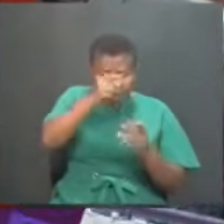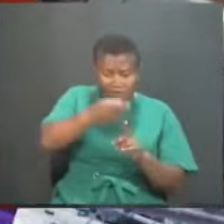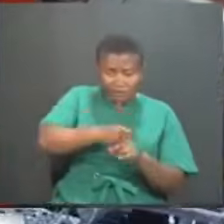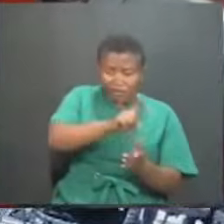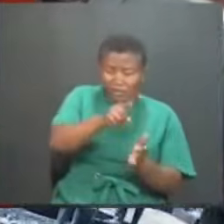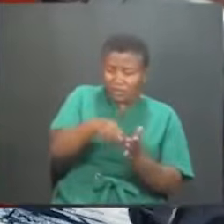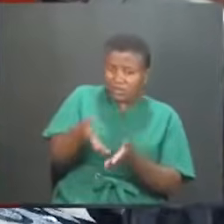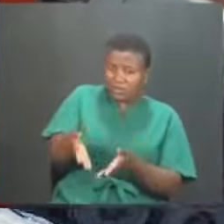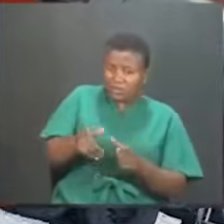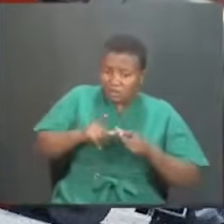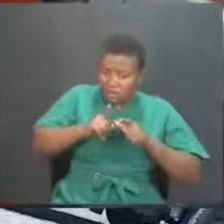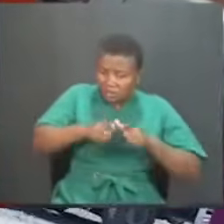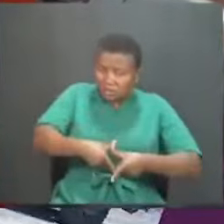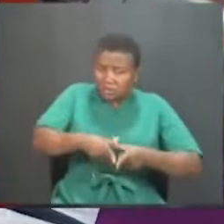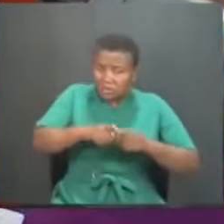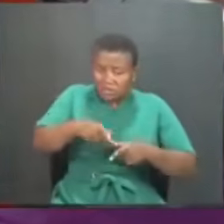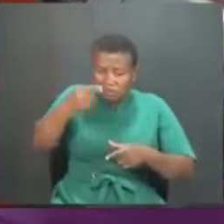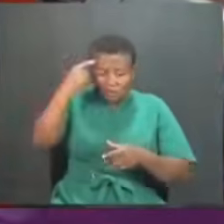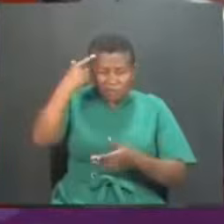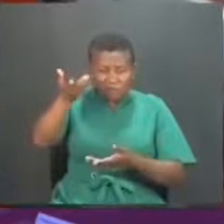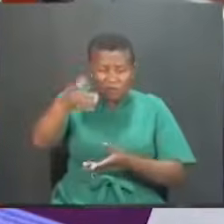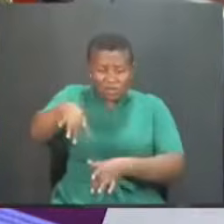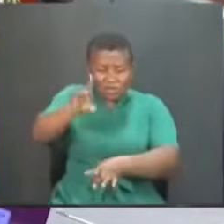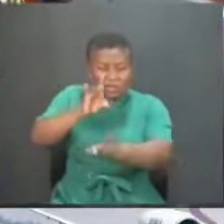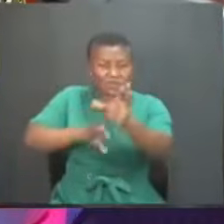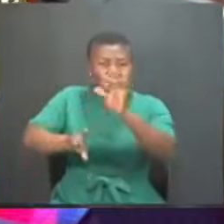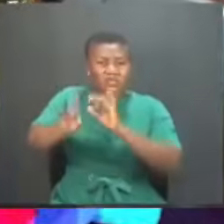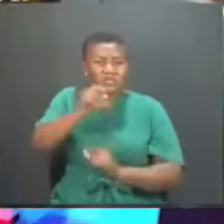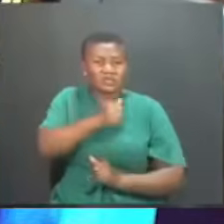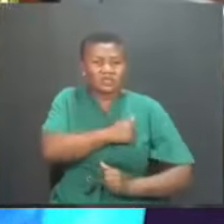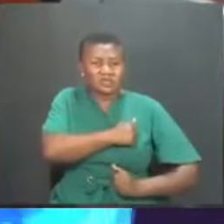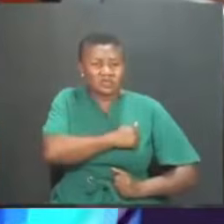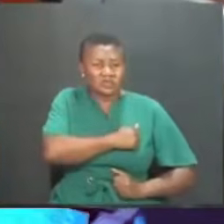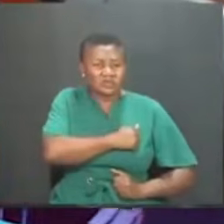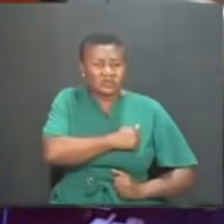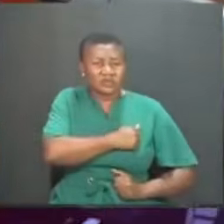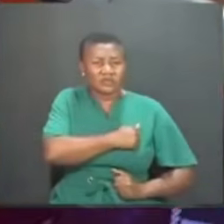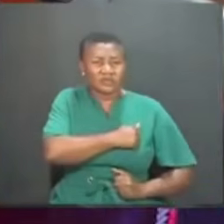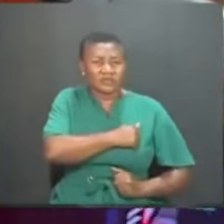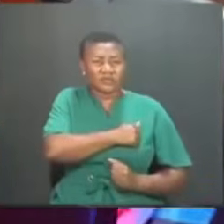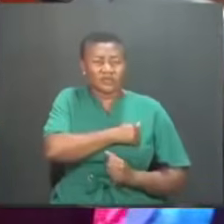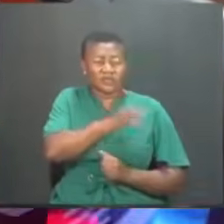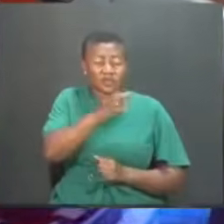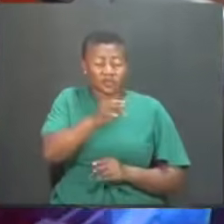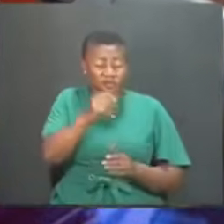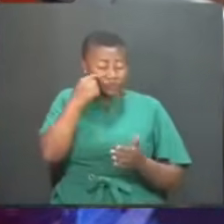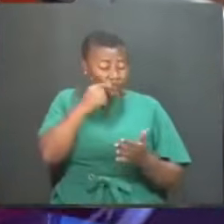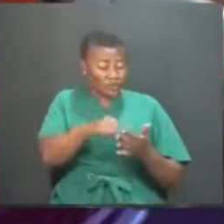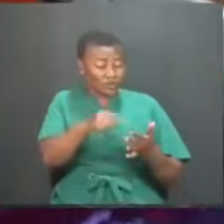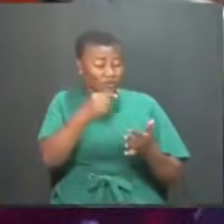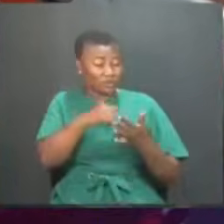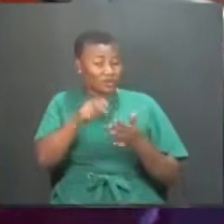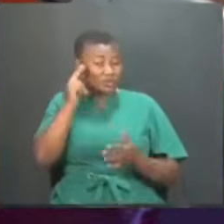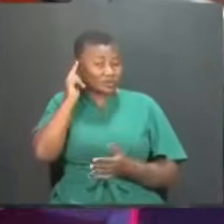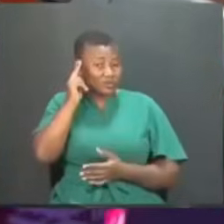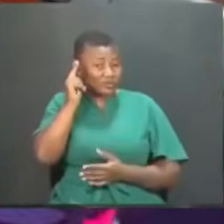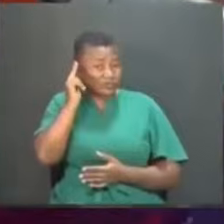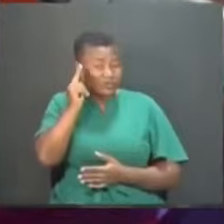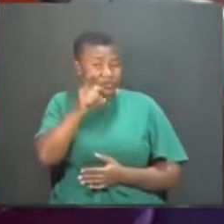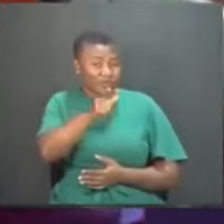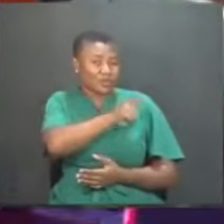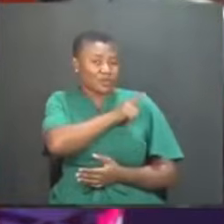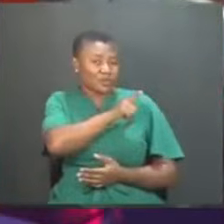Decentralization for recruitment is very good. But, Mr. Speaker, as I tell you, if you look at the history, the police has a better